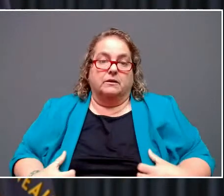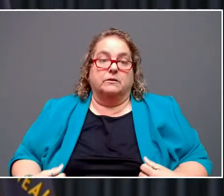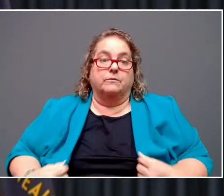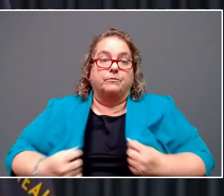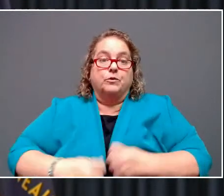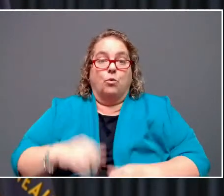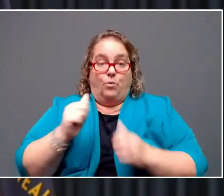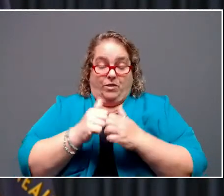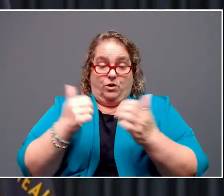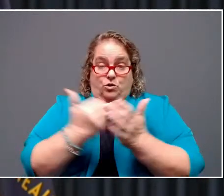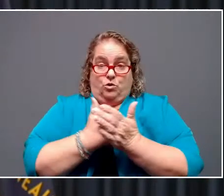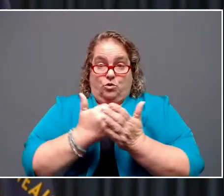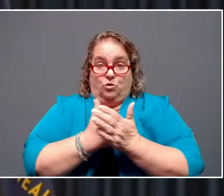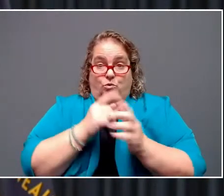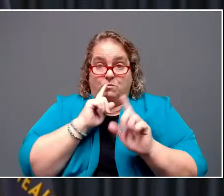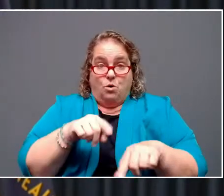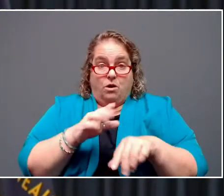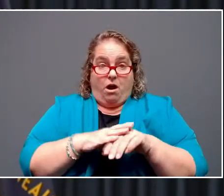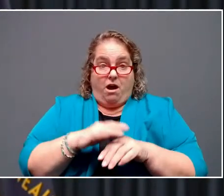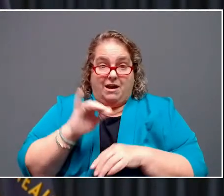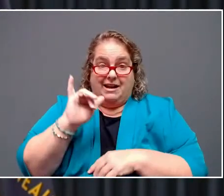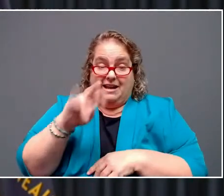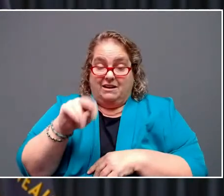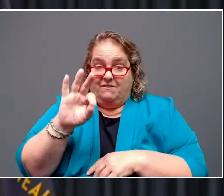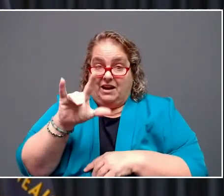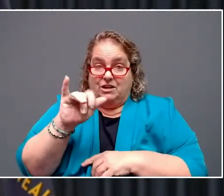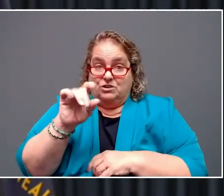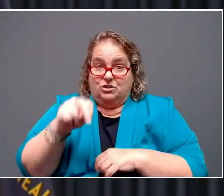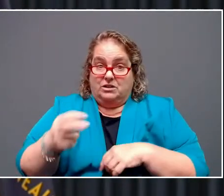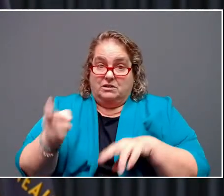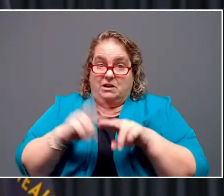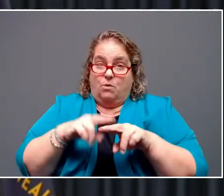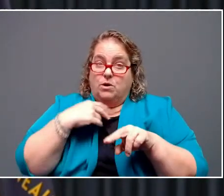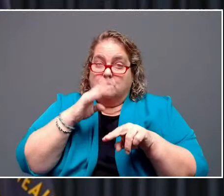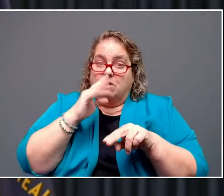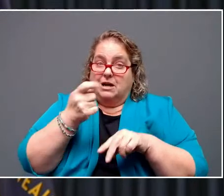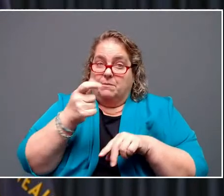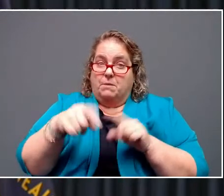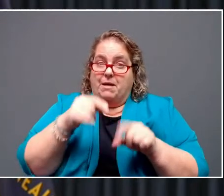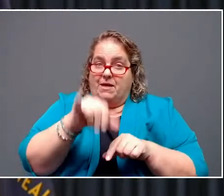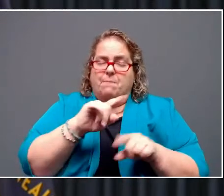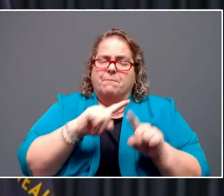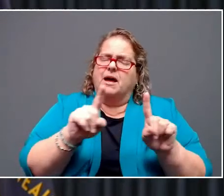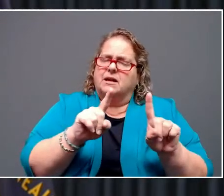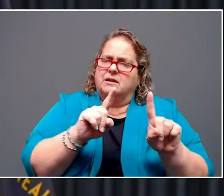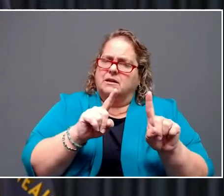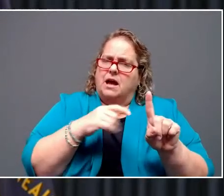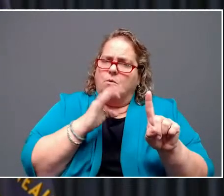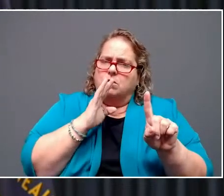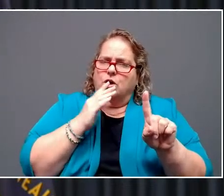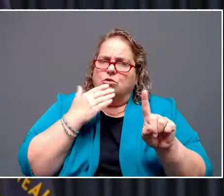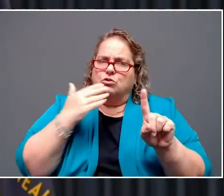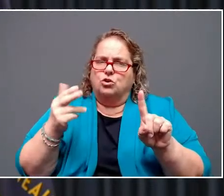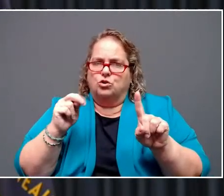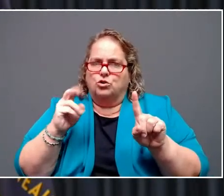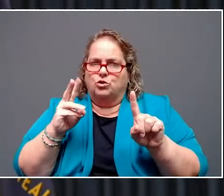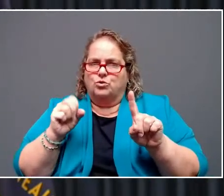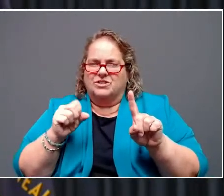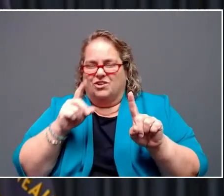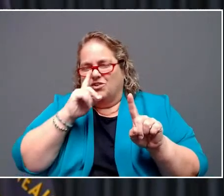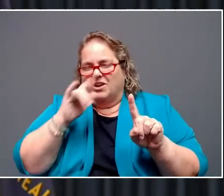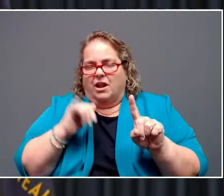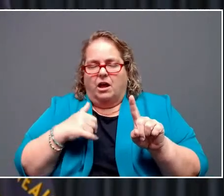on inflation, I want to talk for a minute on that, but I want to start with good news since we are always bombarded, it seems, by